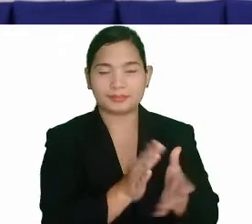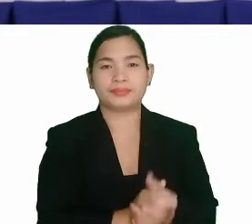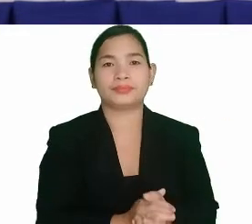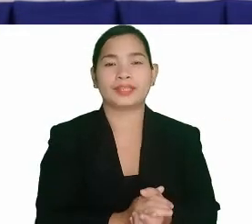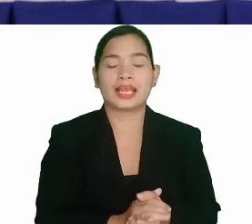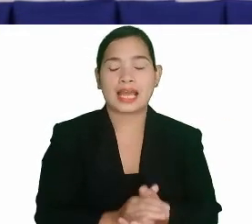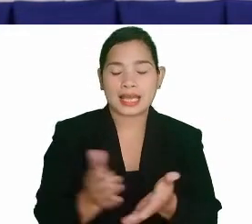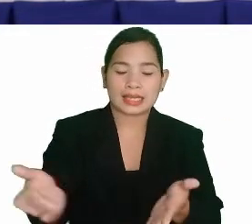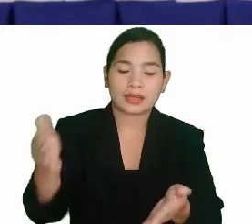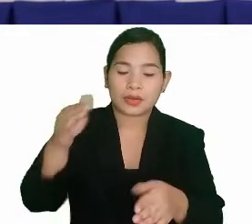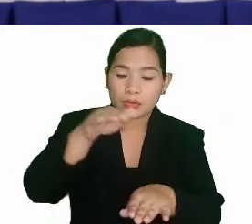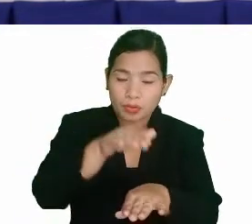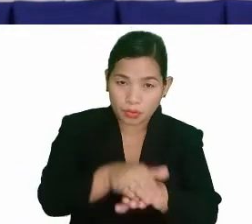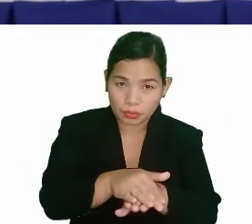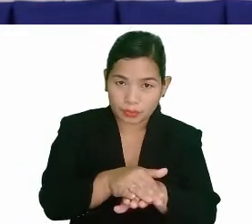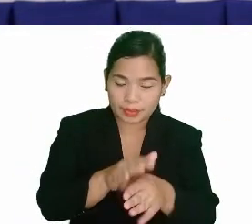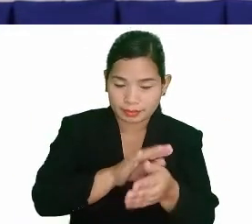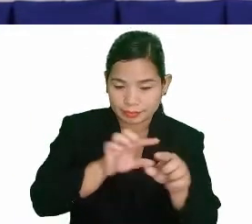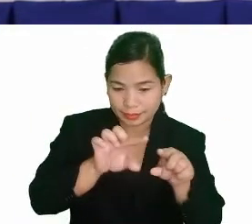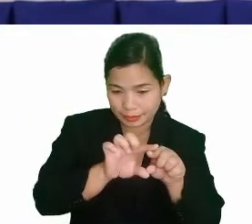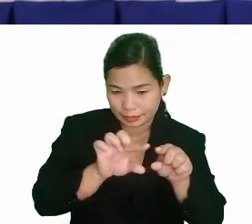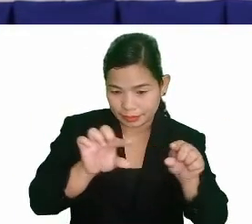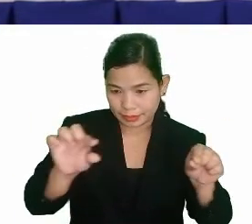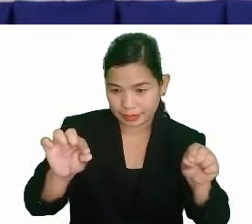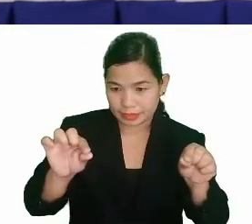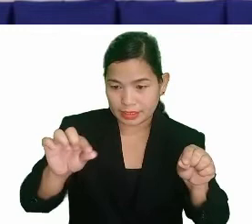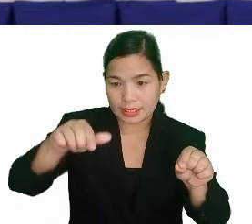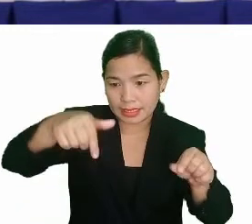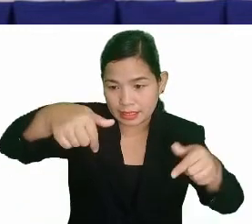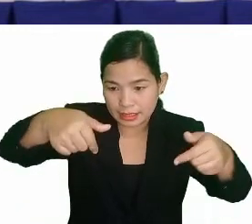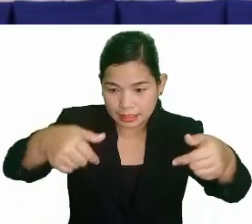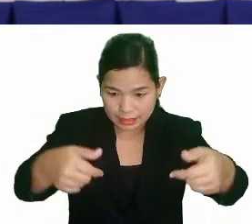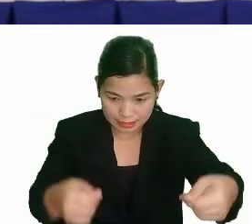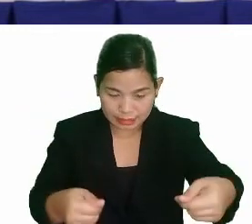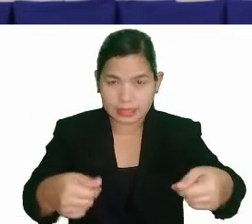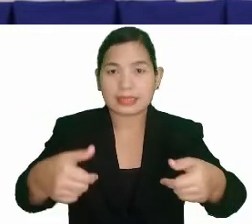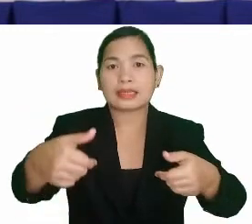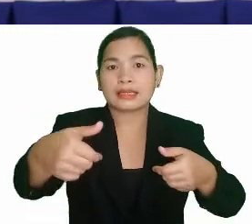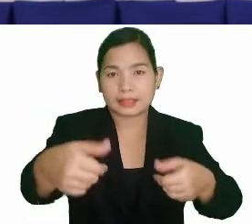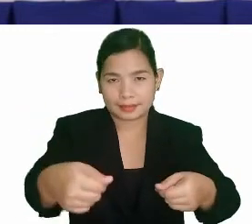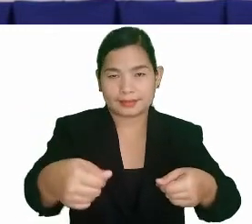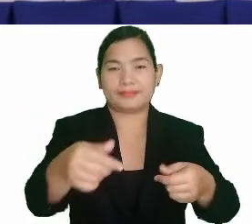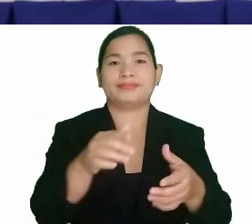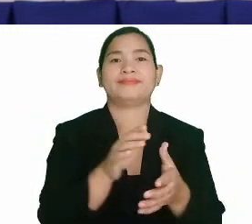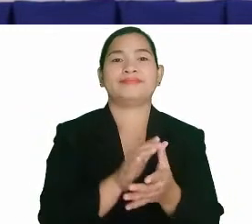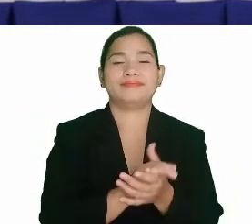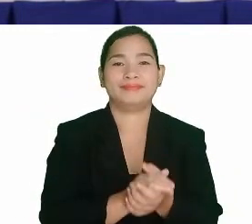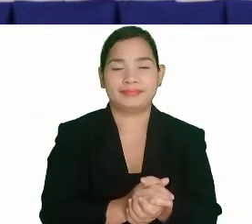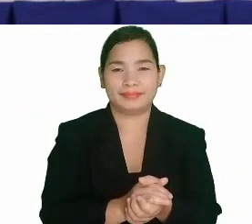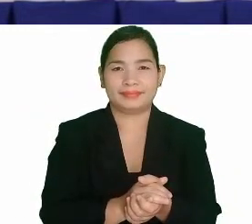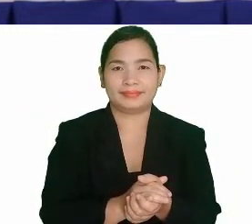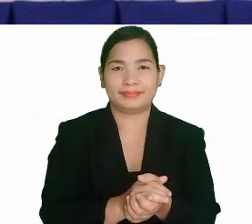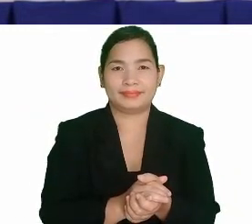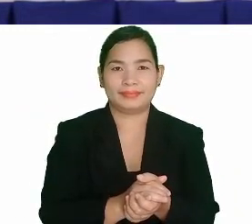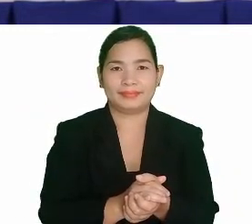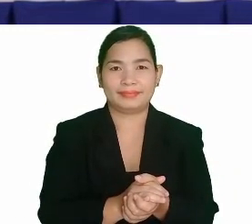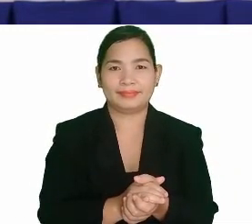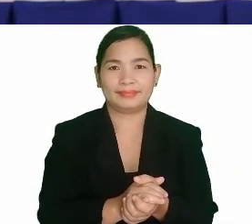the clean cover slip at a 45-degree angle and carefully let it fall on top of the slide.